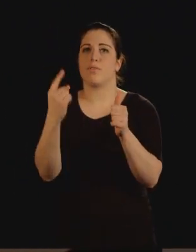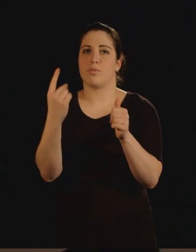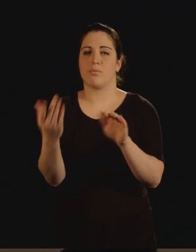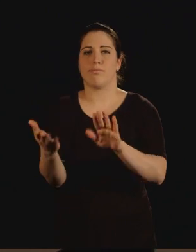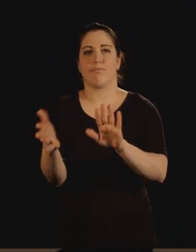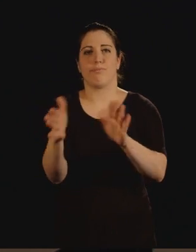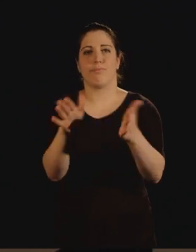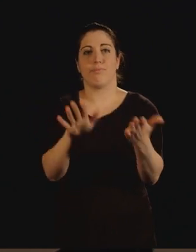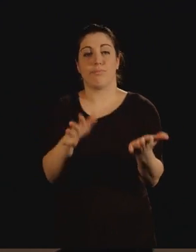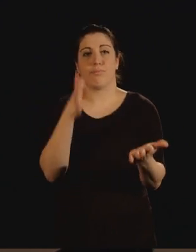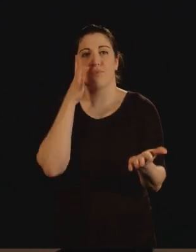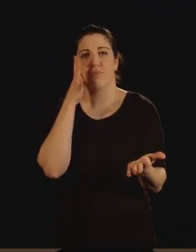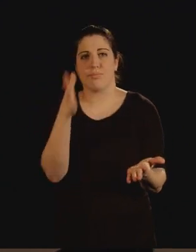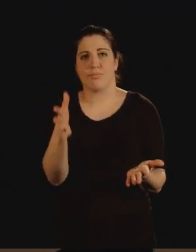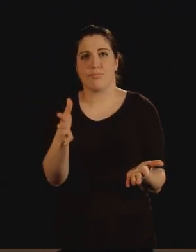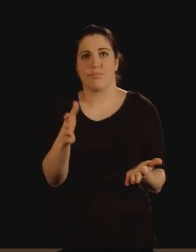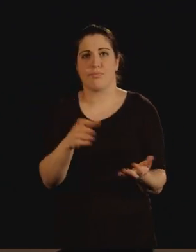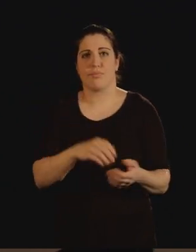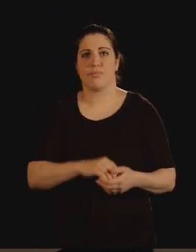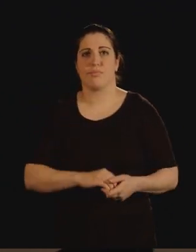us will die.